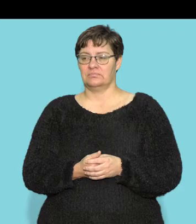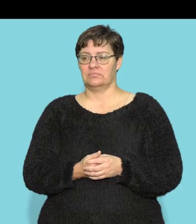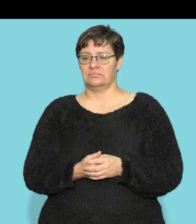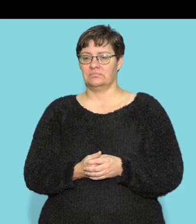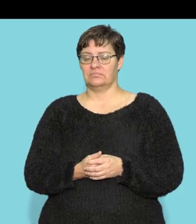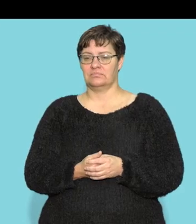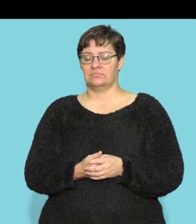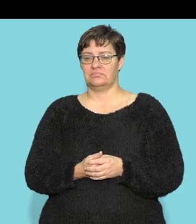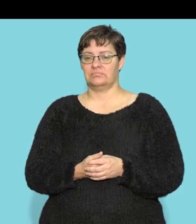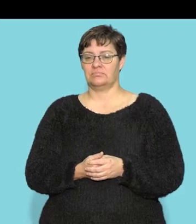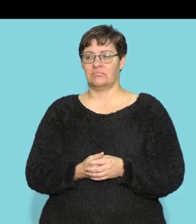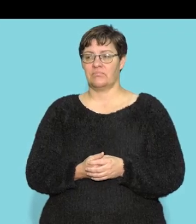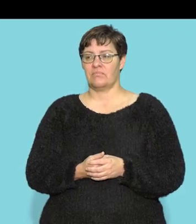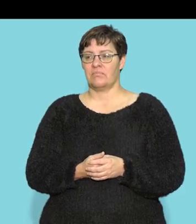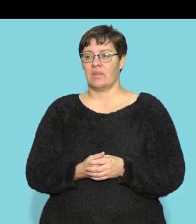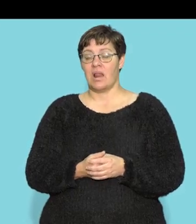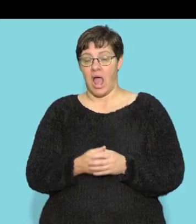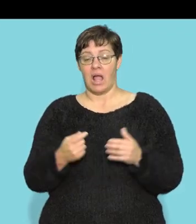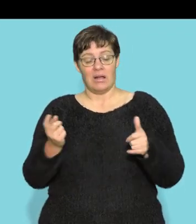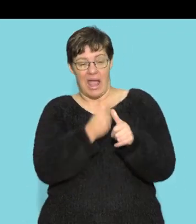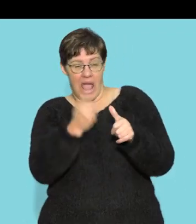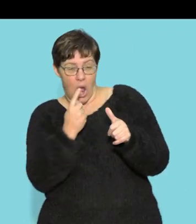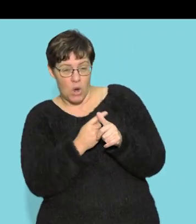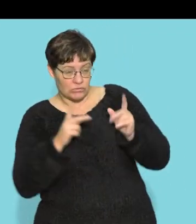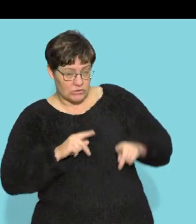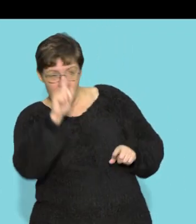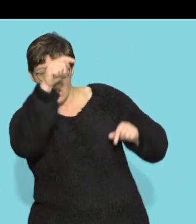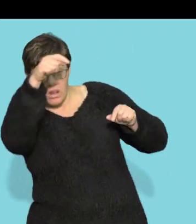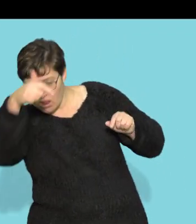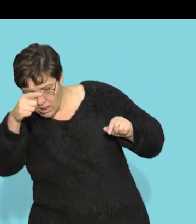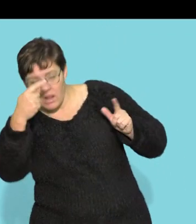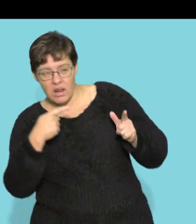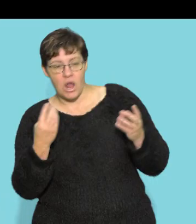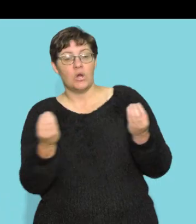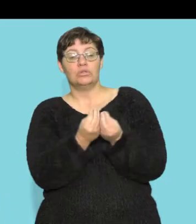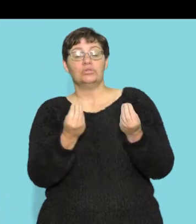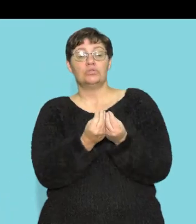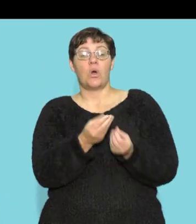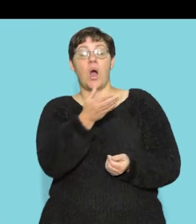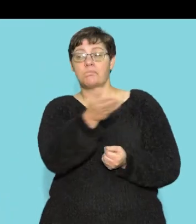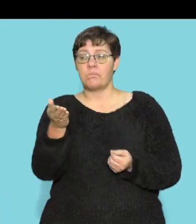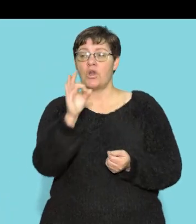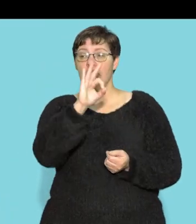According to a physical stock take on the 30th of June, the stock on hand was as follows. Your trading stock was